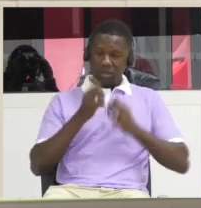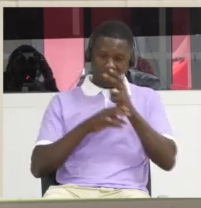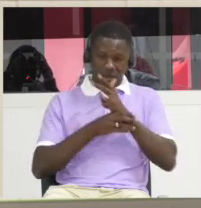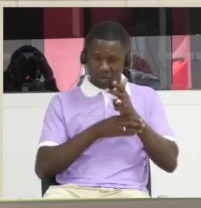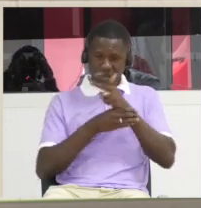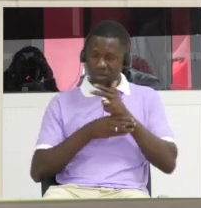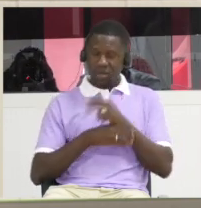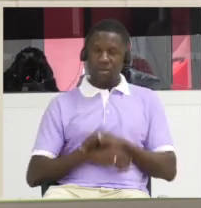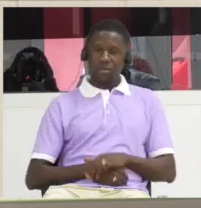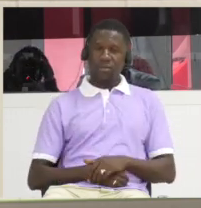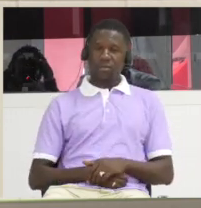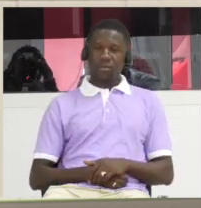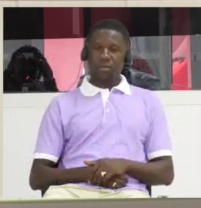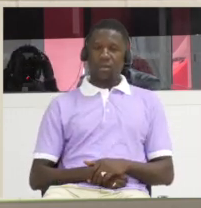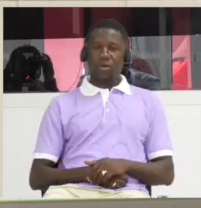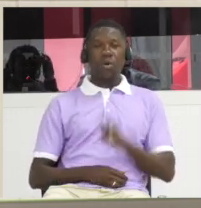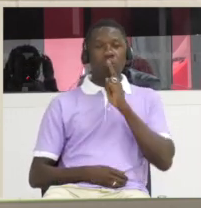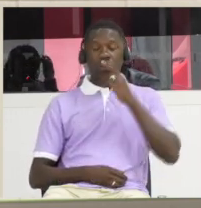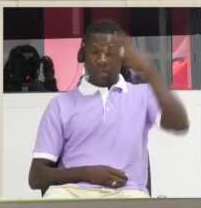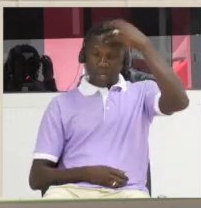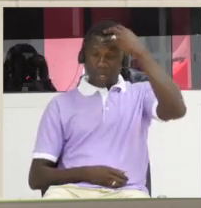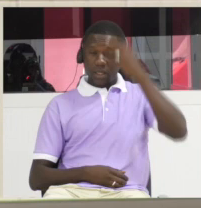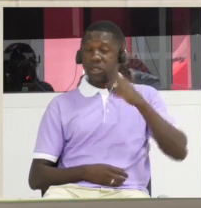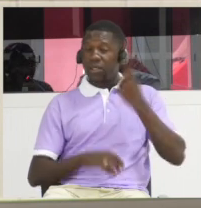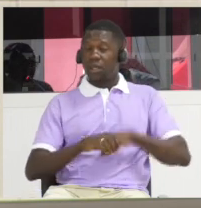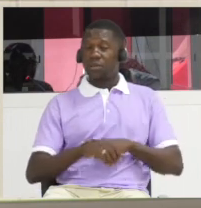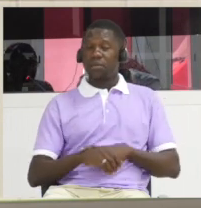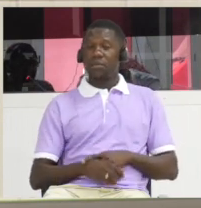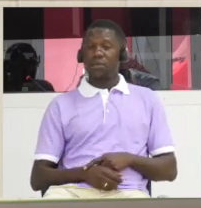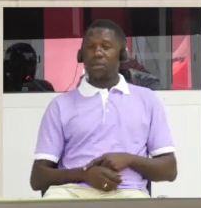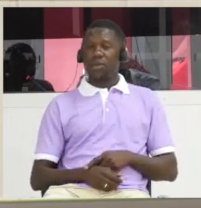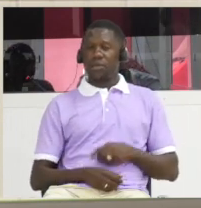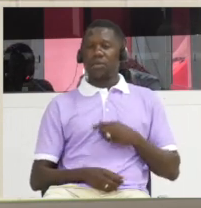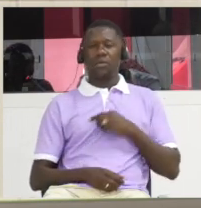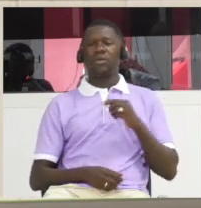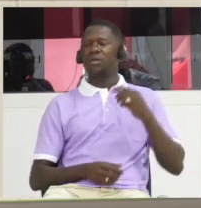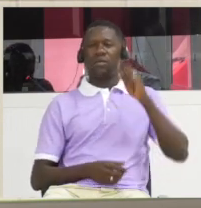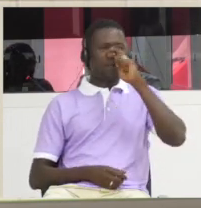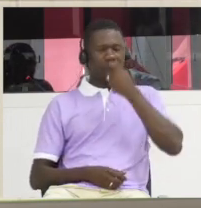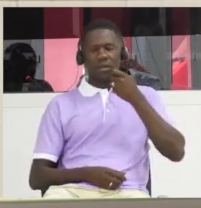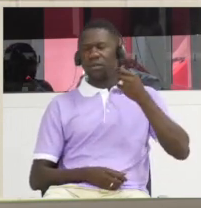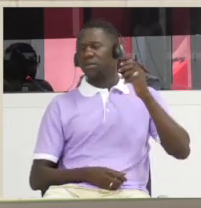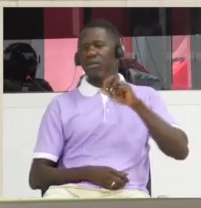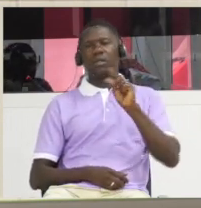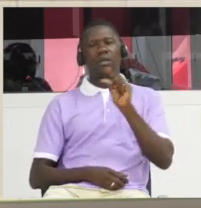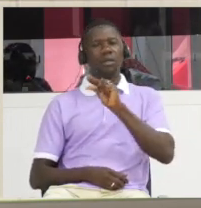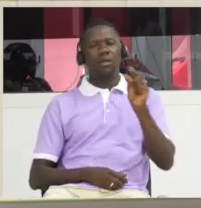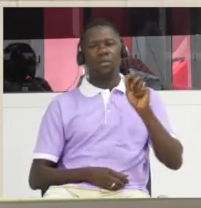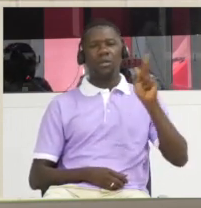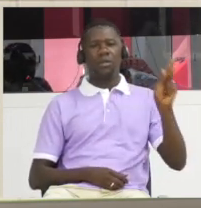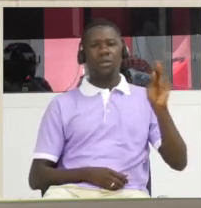at the time? It was Keba Sisi, when I was permanent secretary. The late Keba Sisi.